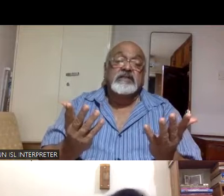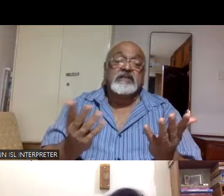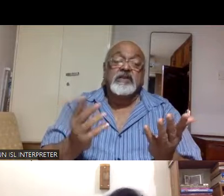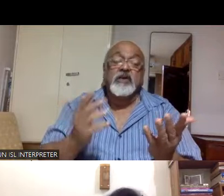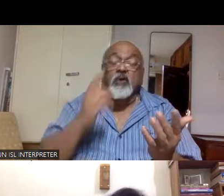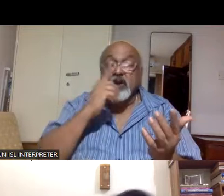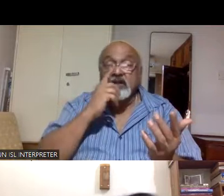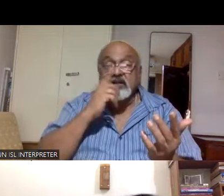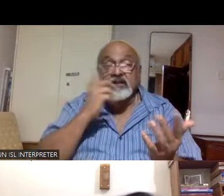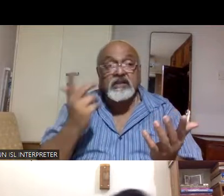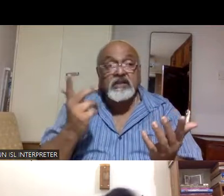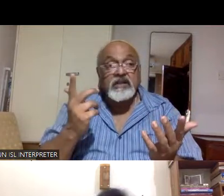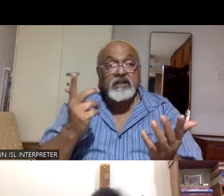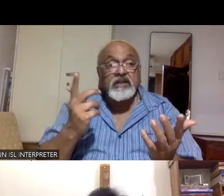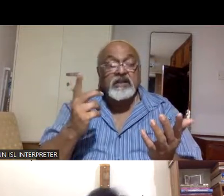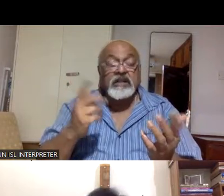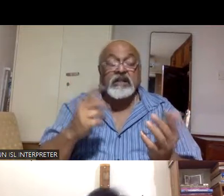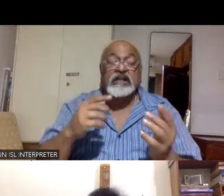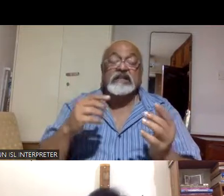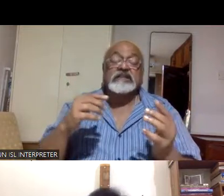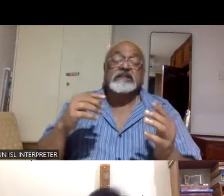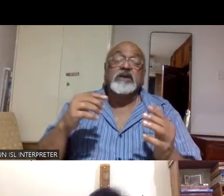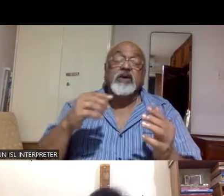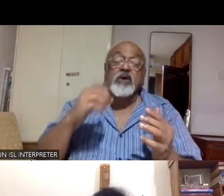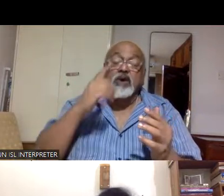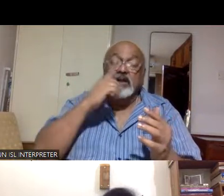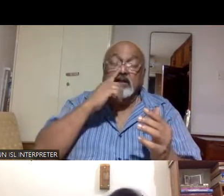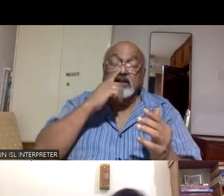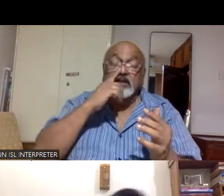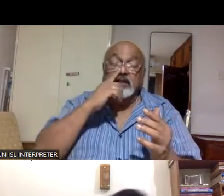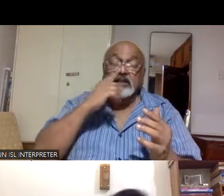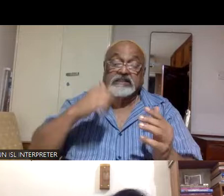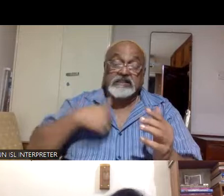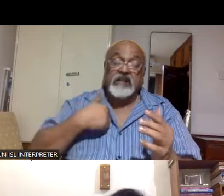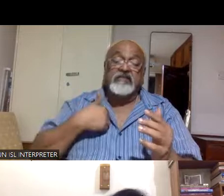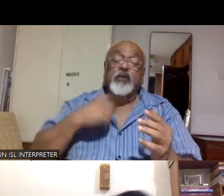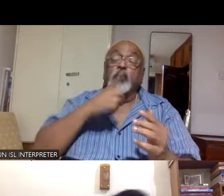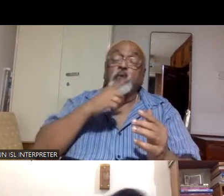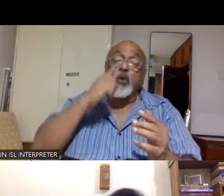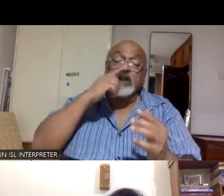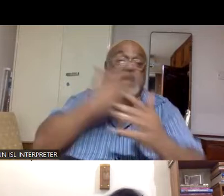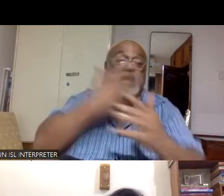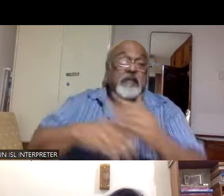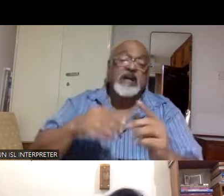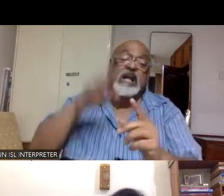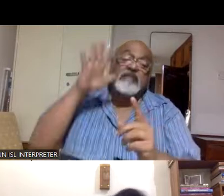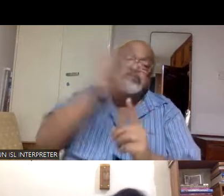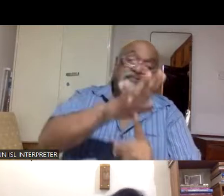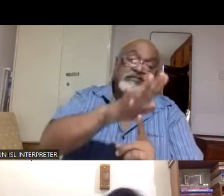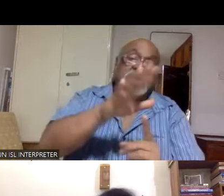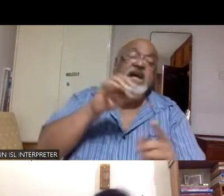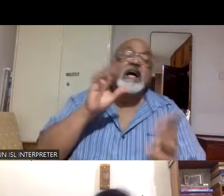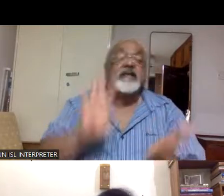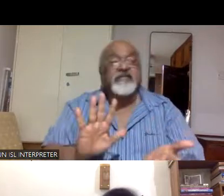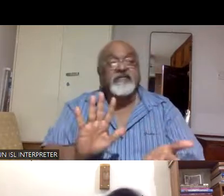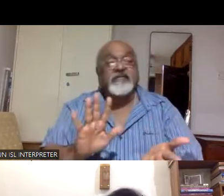members exploited women with disabilities. So this is another intersectionality which has